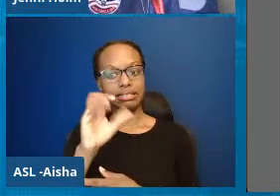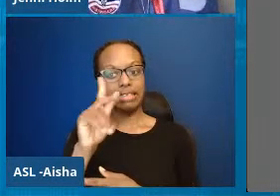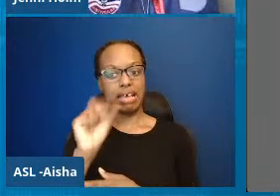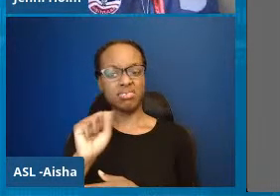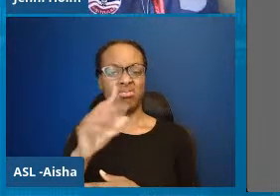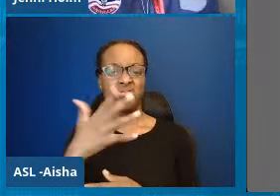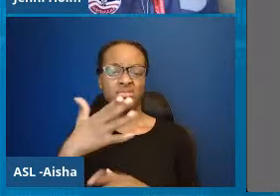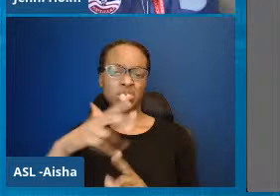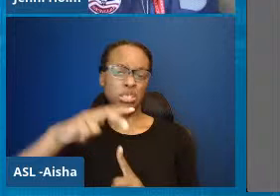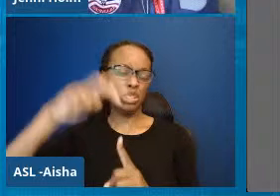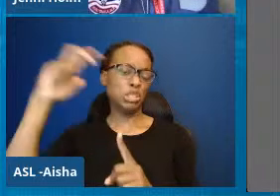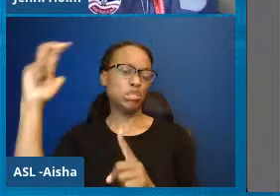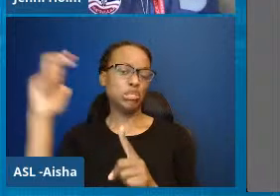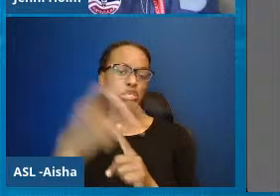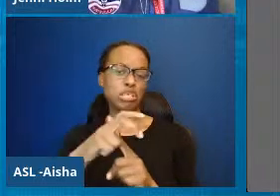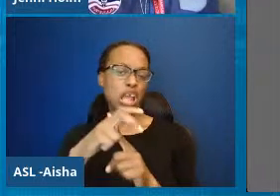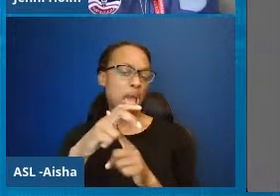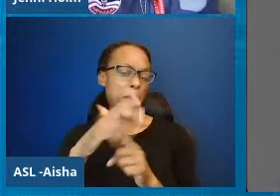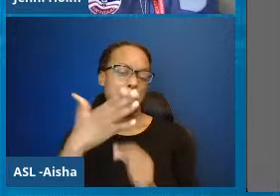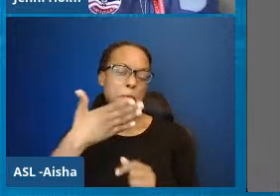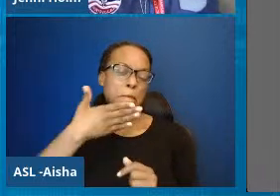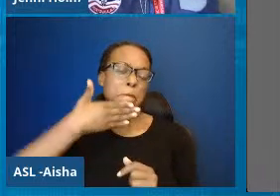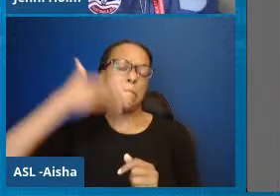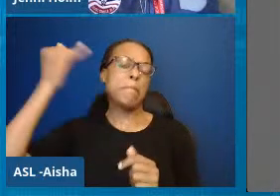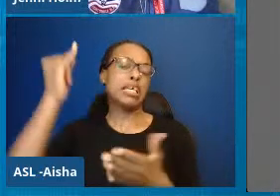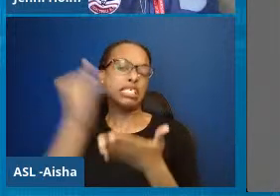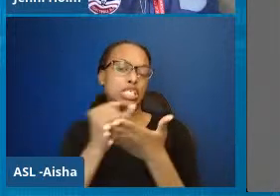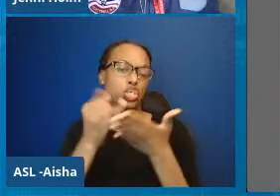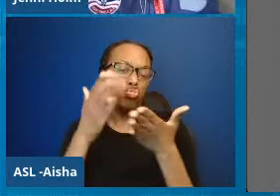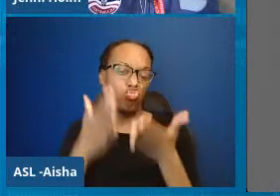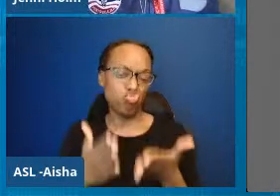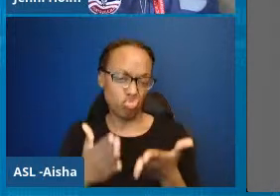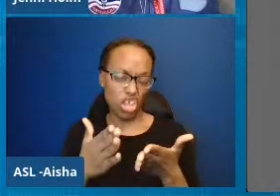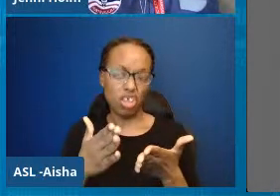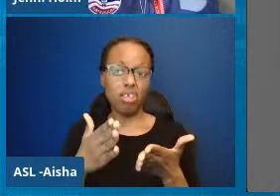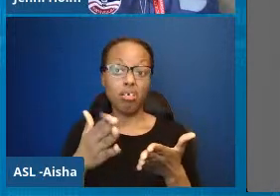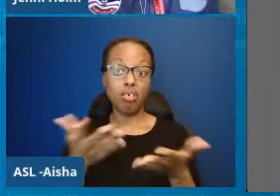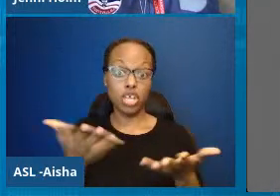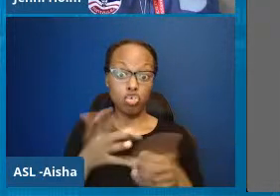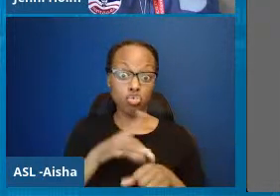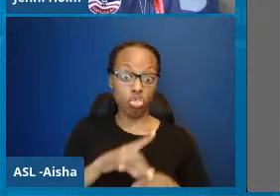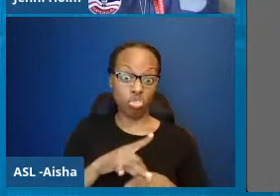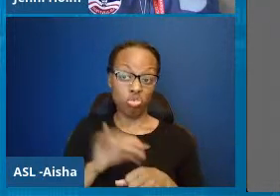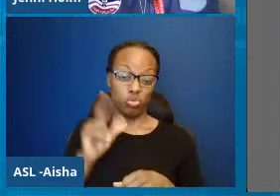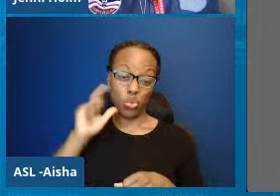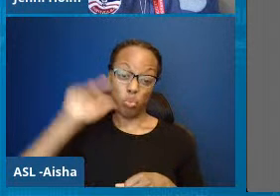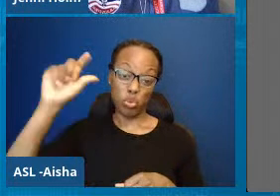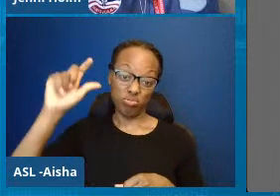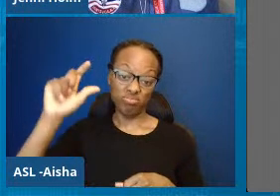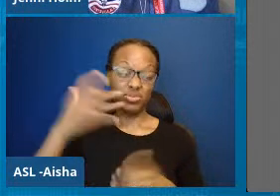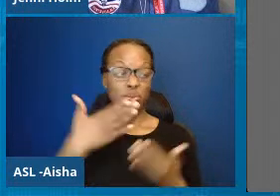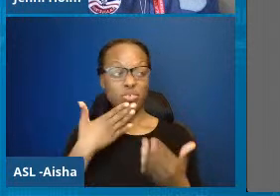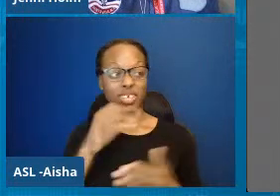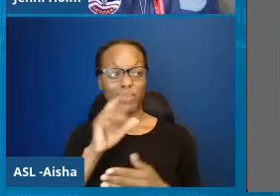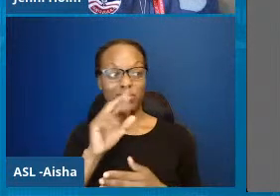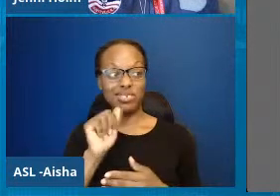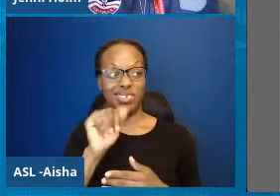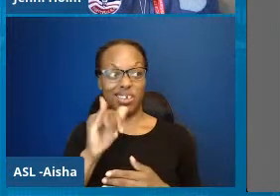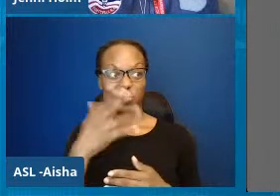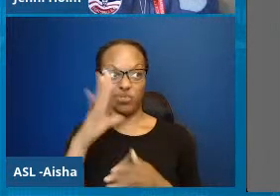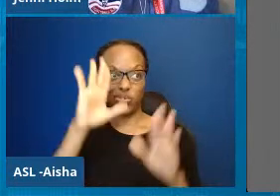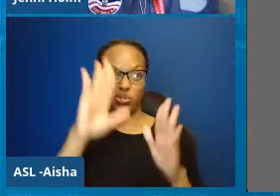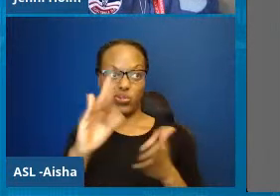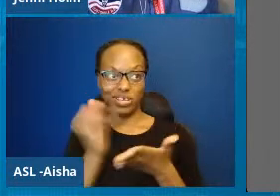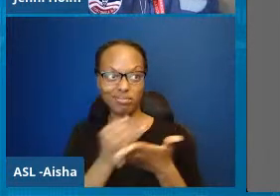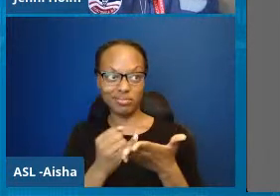and the moon as well. We've tested up there too. So I want to thank Sarah for all these great illustrations. So what was the last letter of the